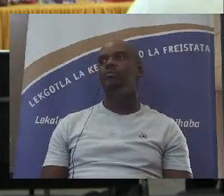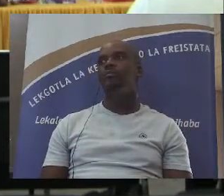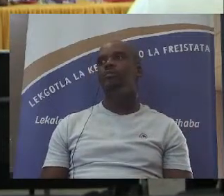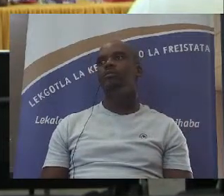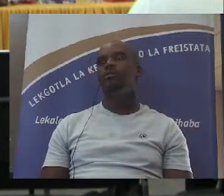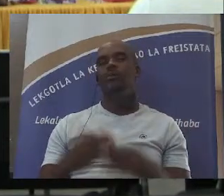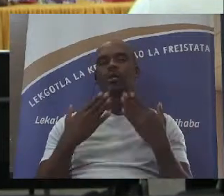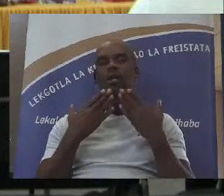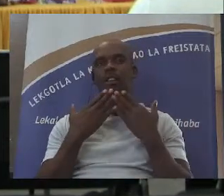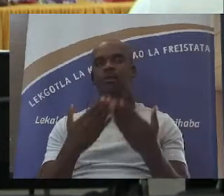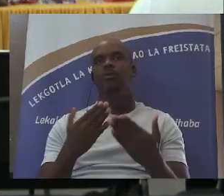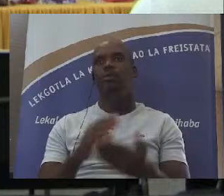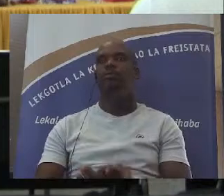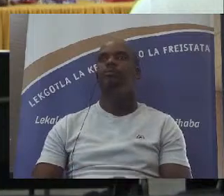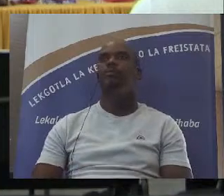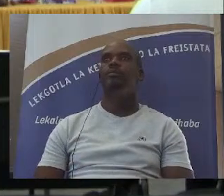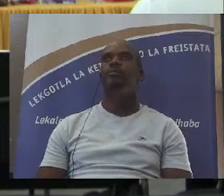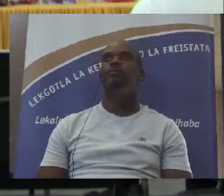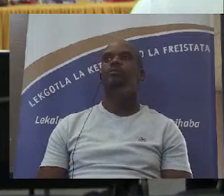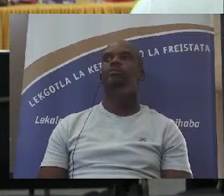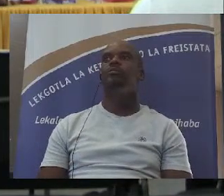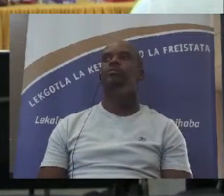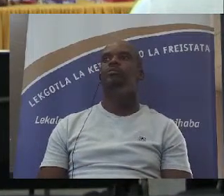Ka leboga.